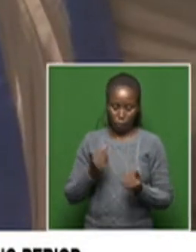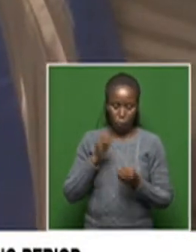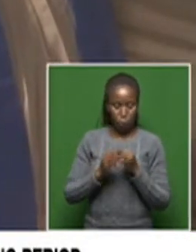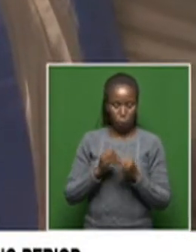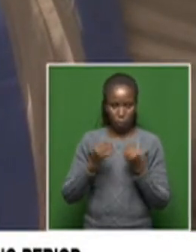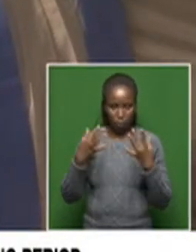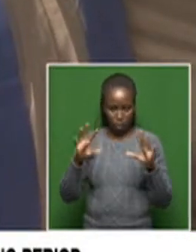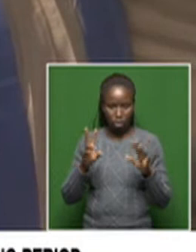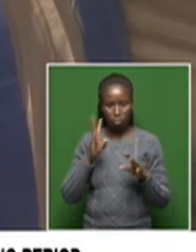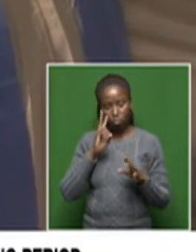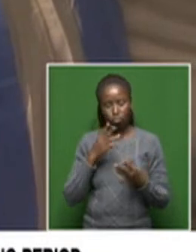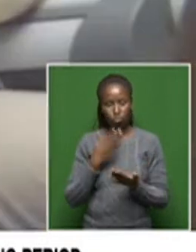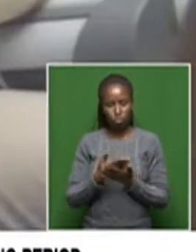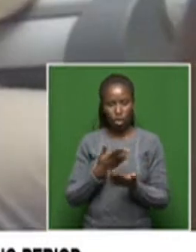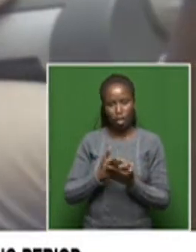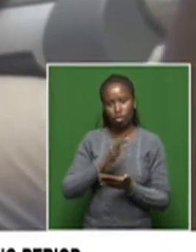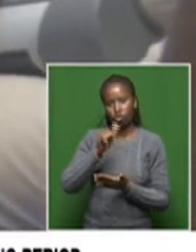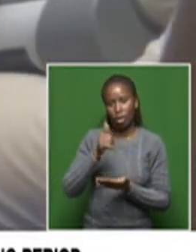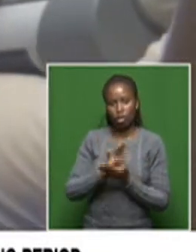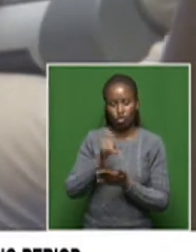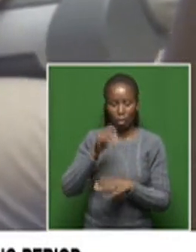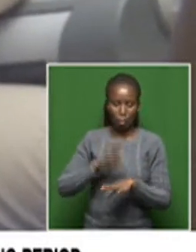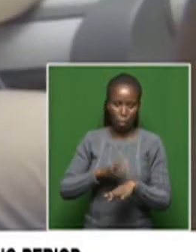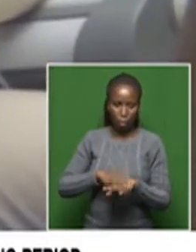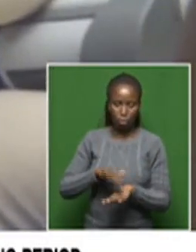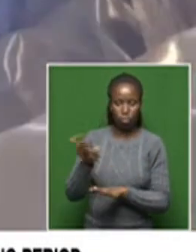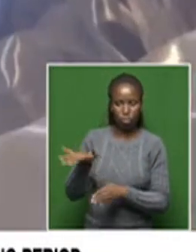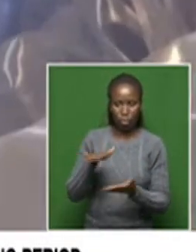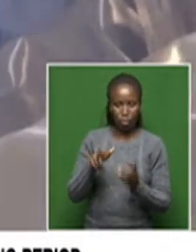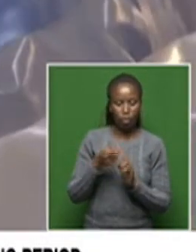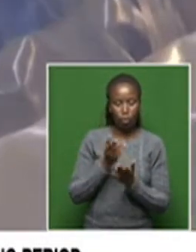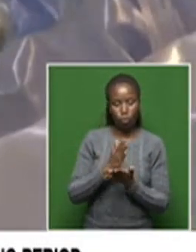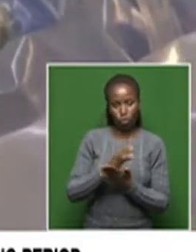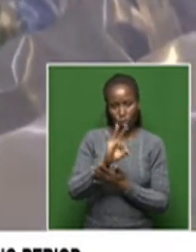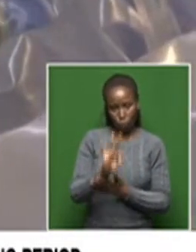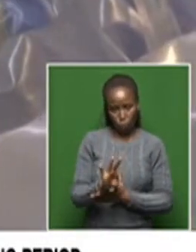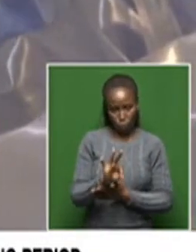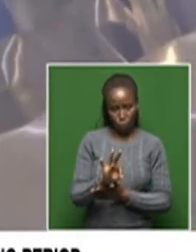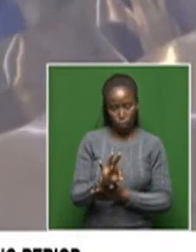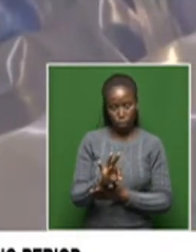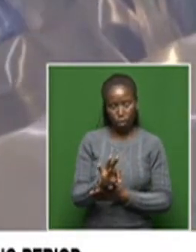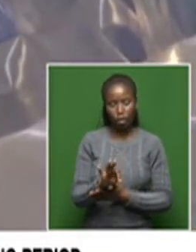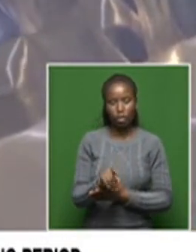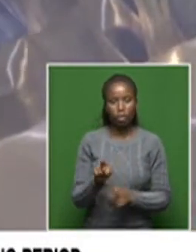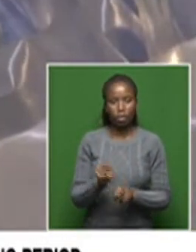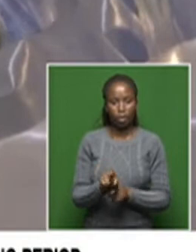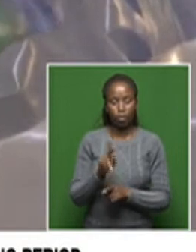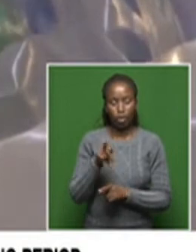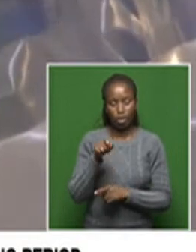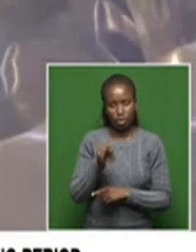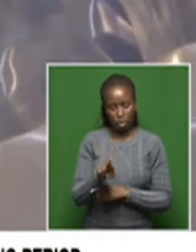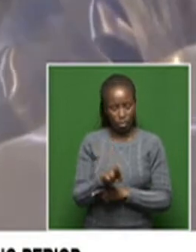quite significant doses of the J&J coming through in quarter three. Pfizer as well as